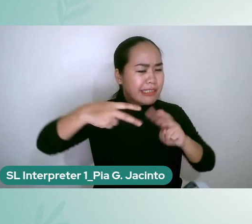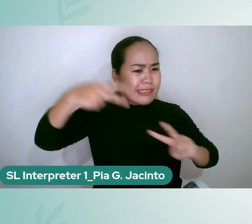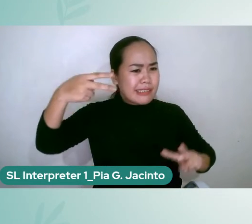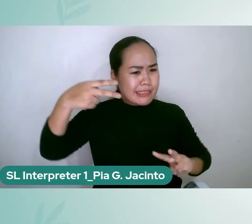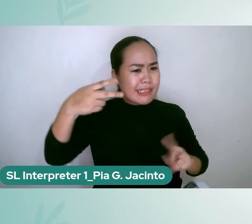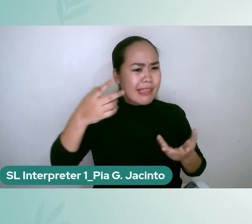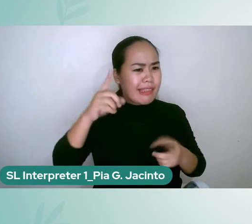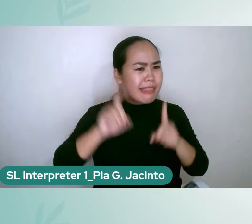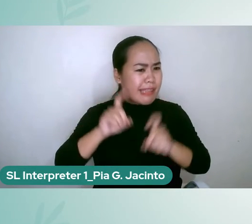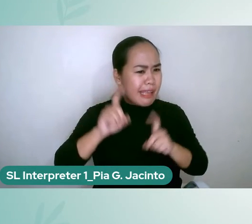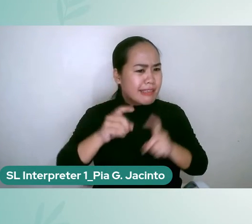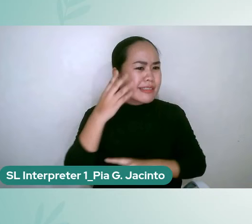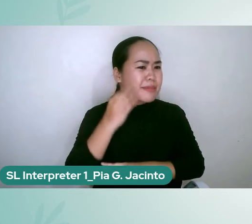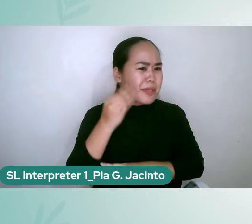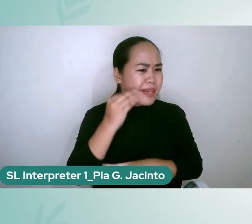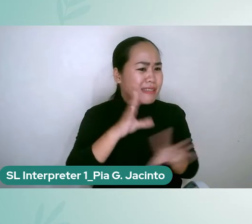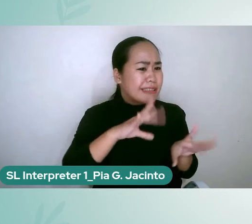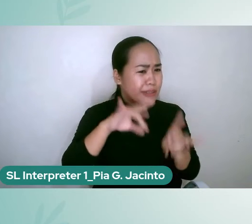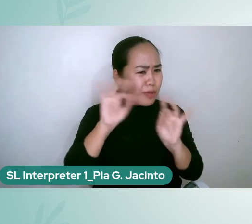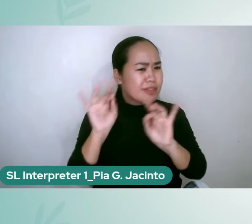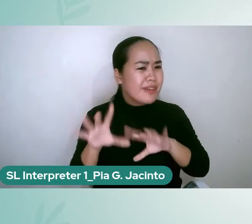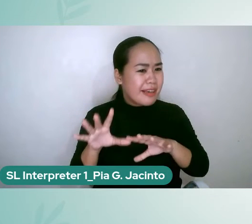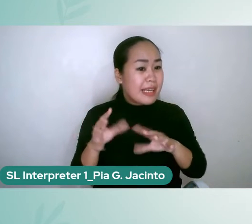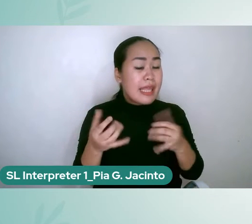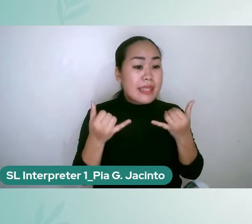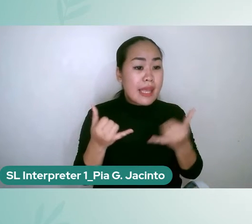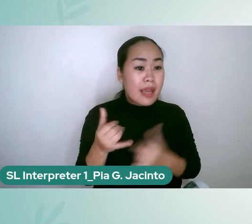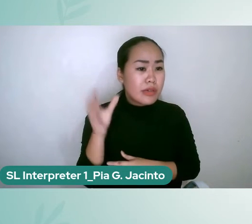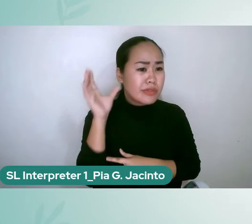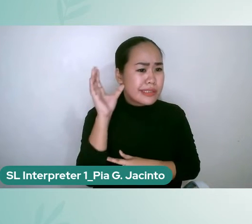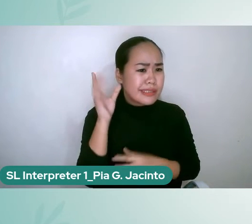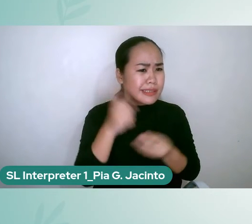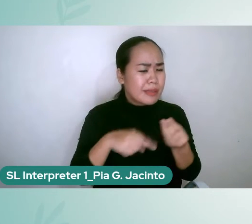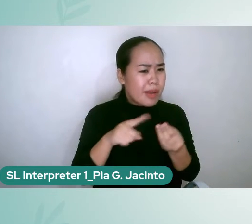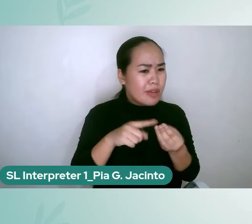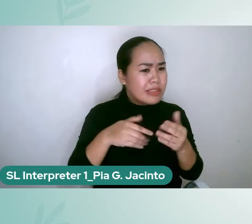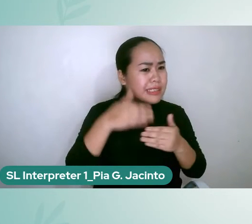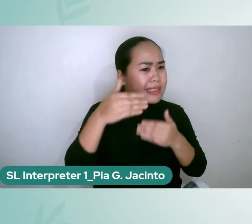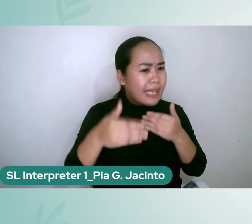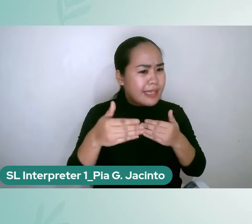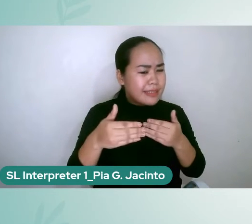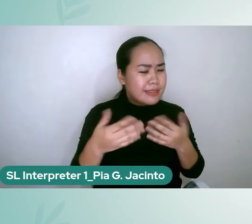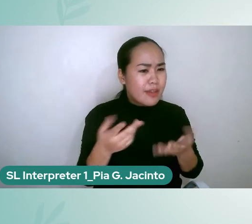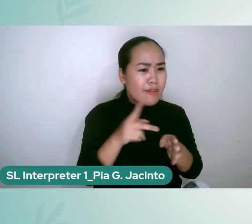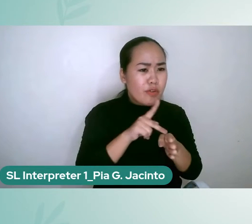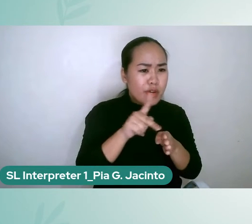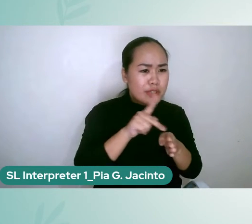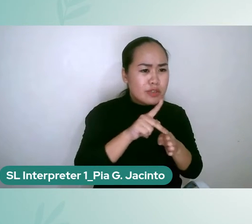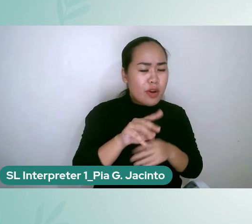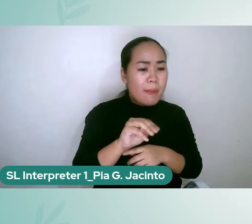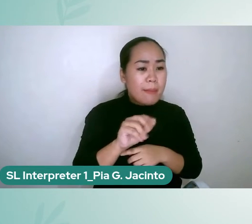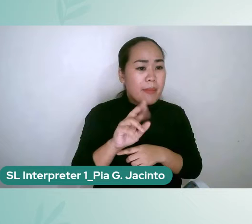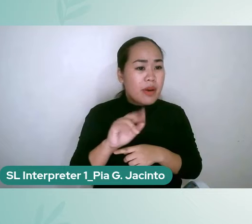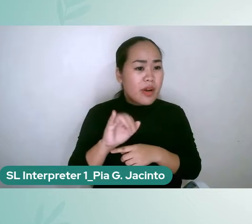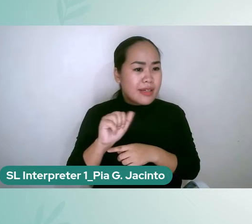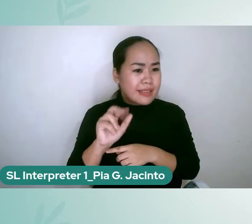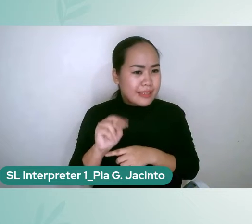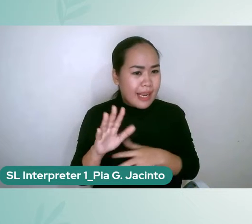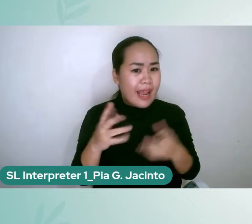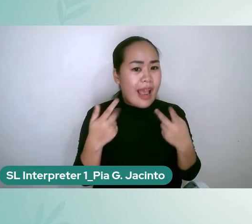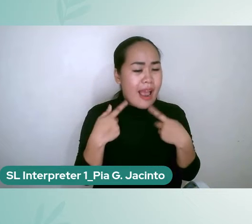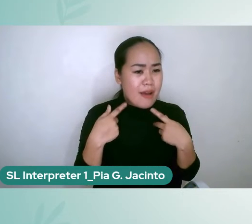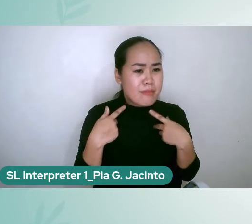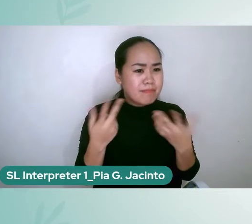of Australia. We will hear next is Professor Marian Saville, Executive Director and Public